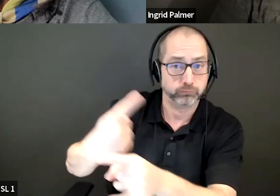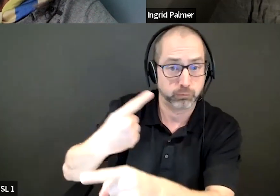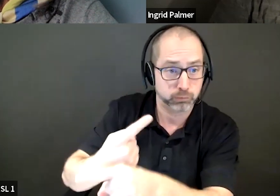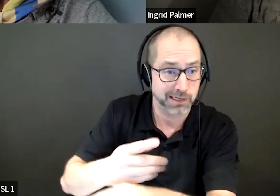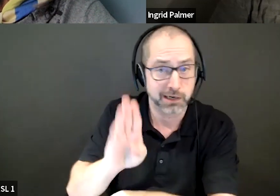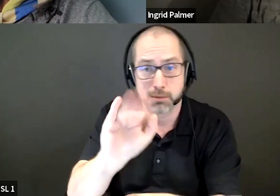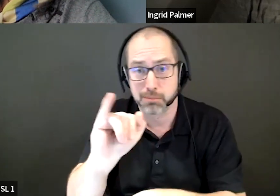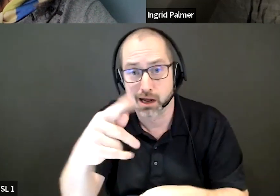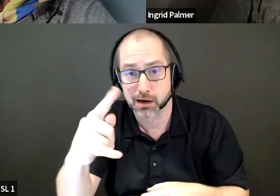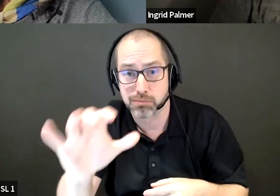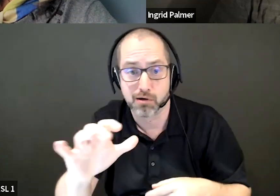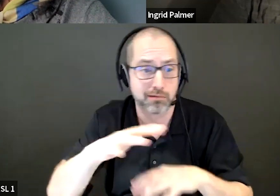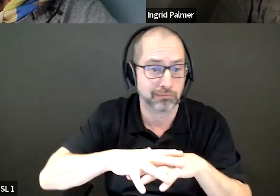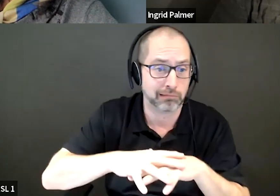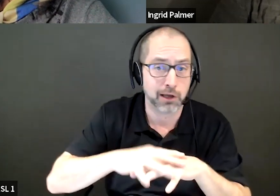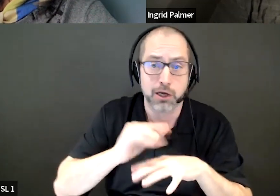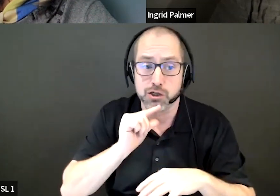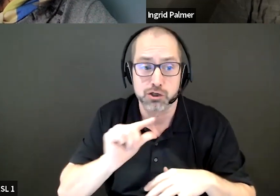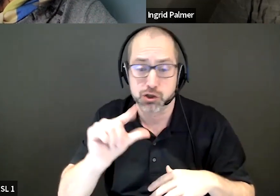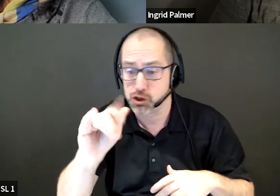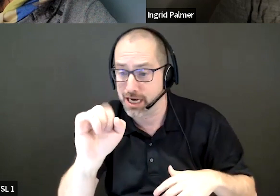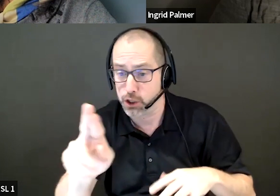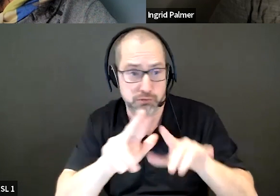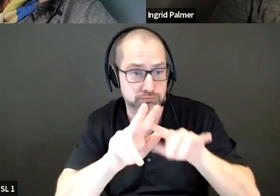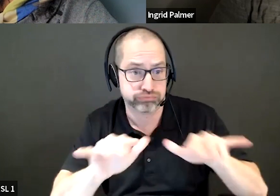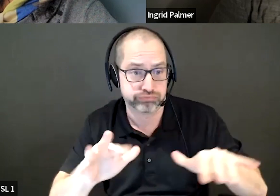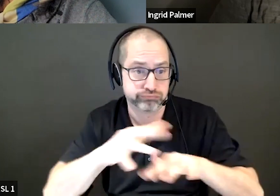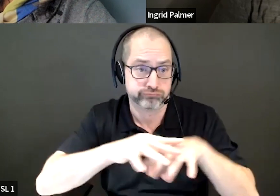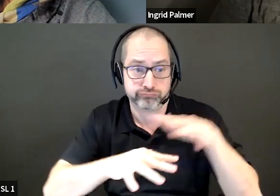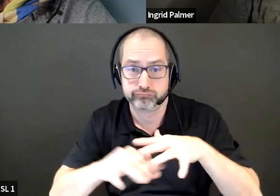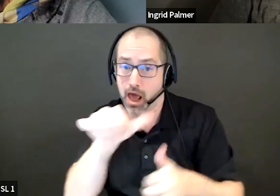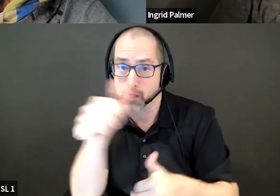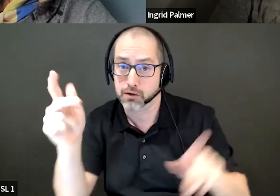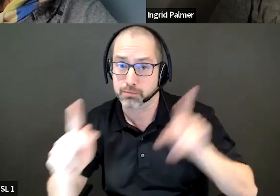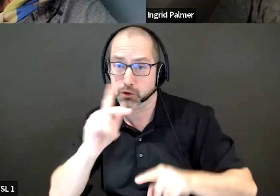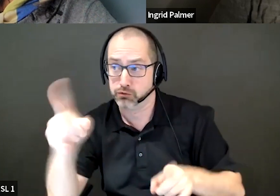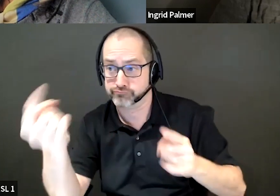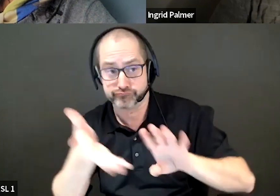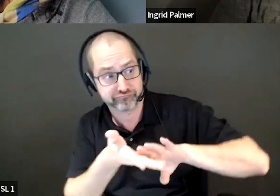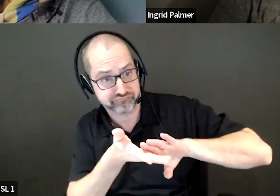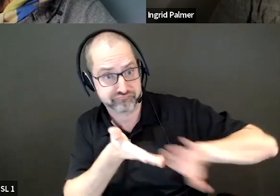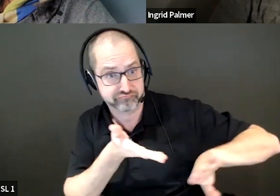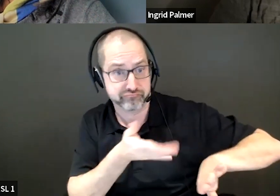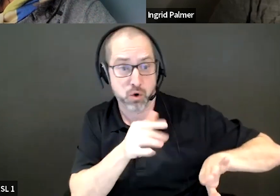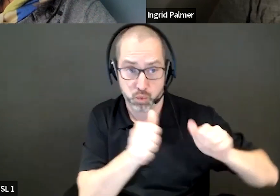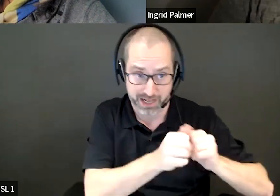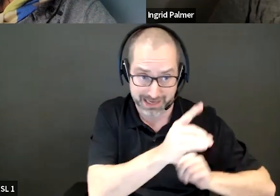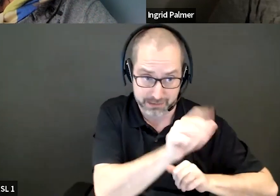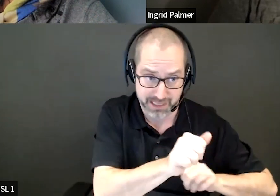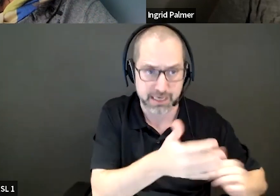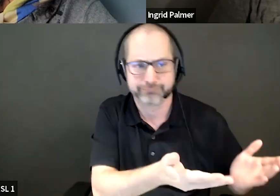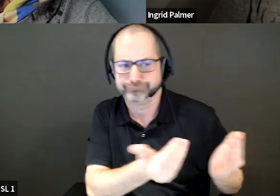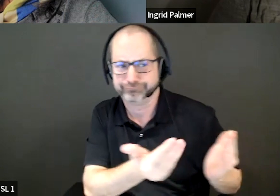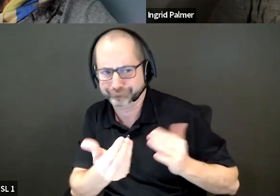gender diverse, and other extremely marginalized persons with disabilities need to continue to be spotlighted